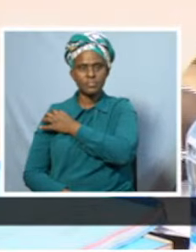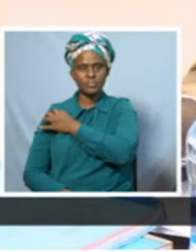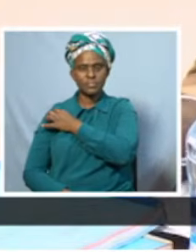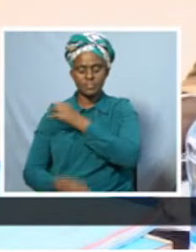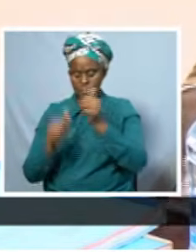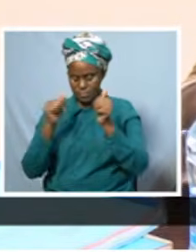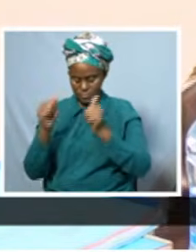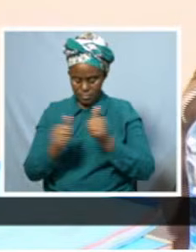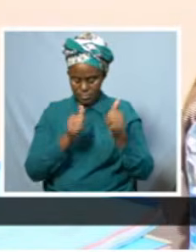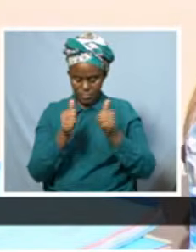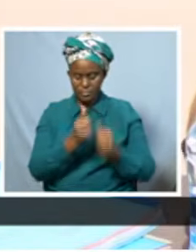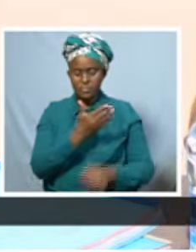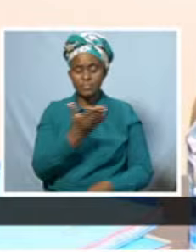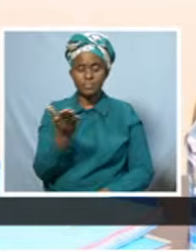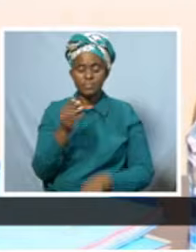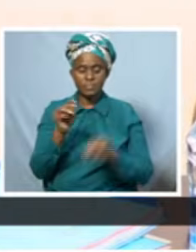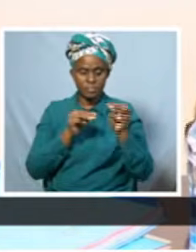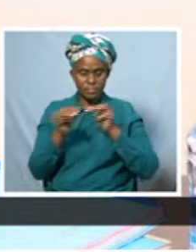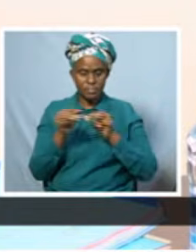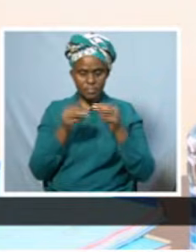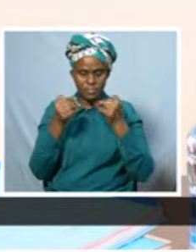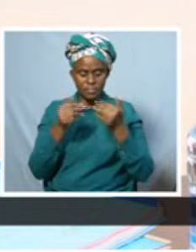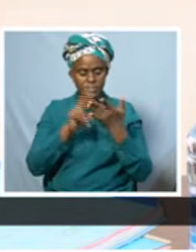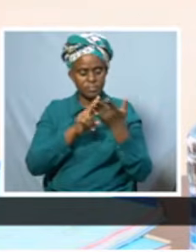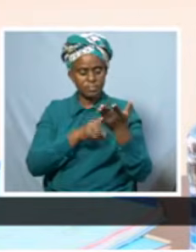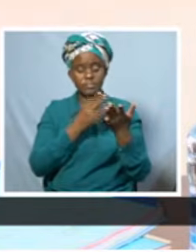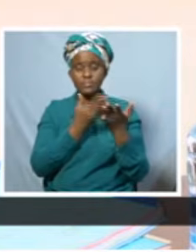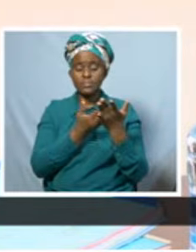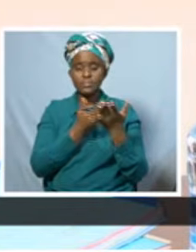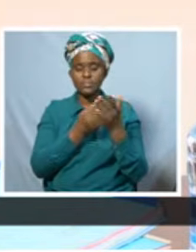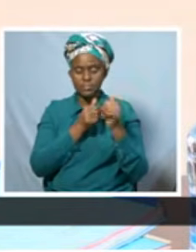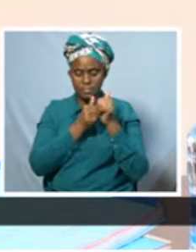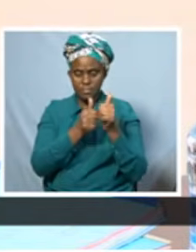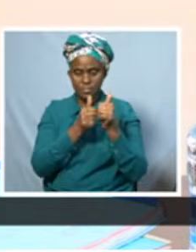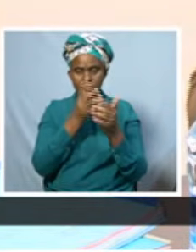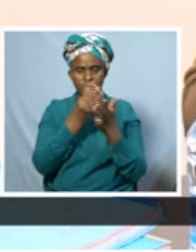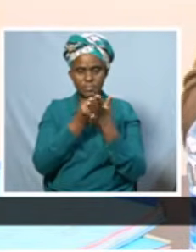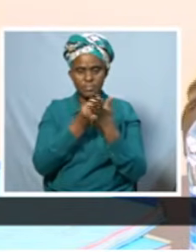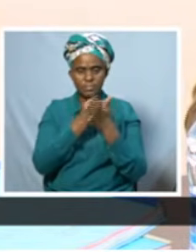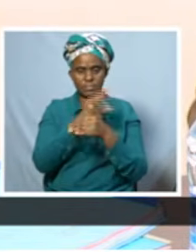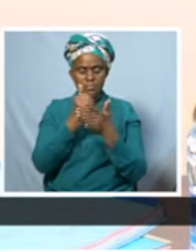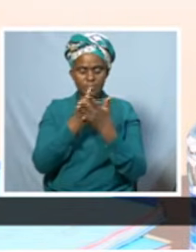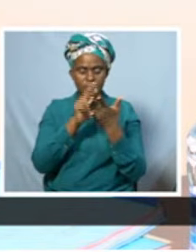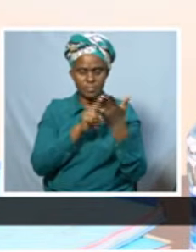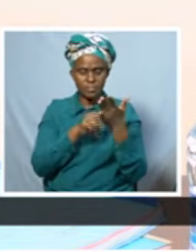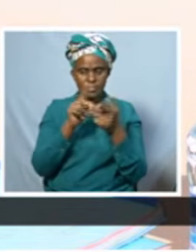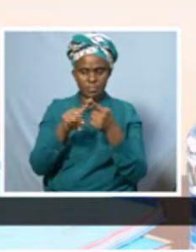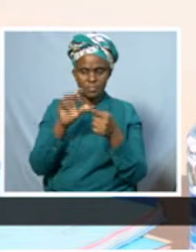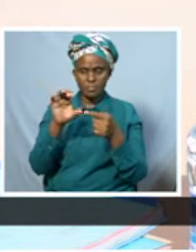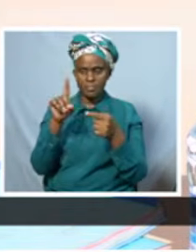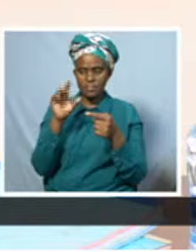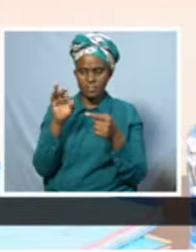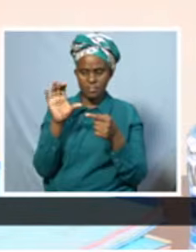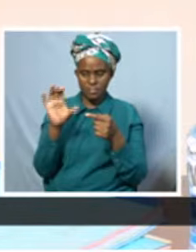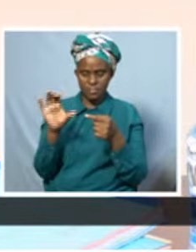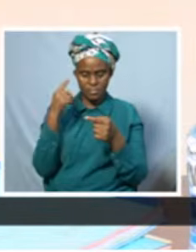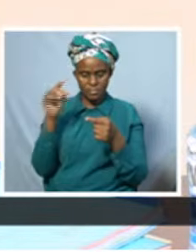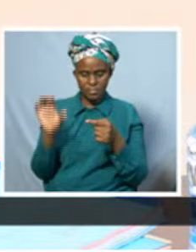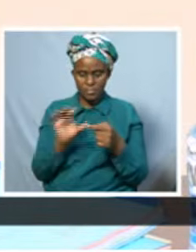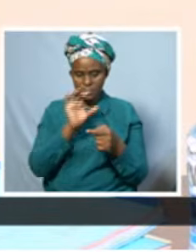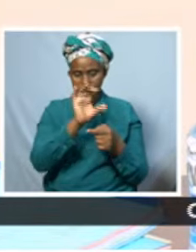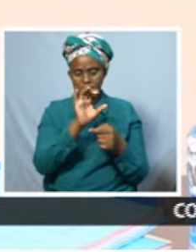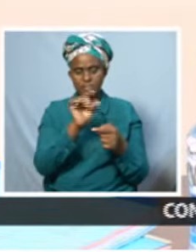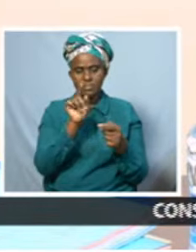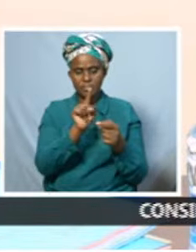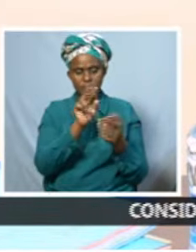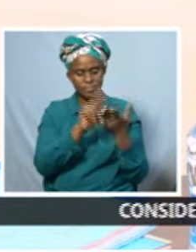Action taken. Management wishes to report as follows. The funds were reported to CDFC for variation